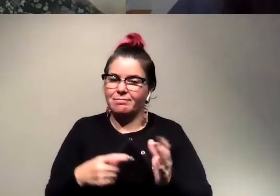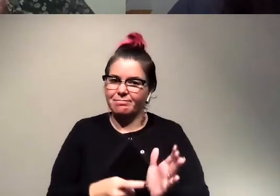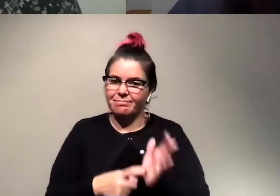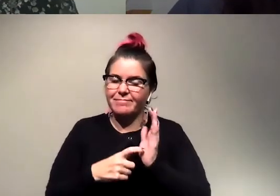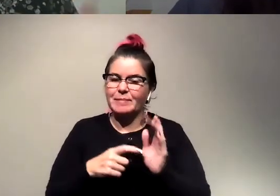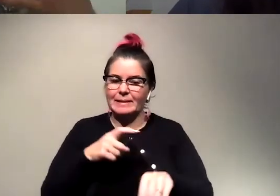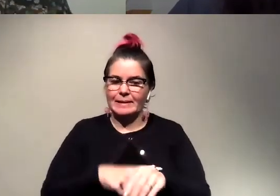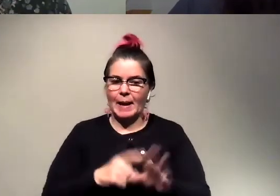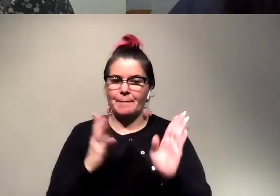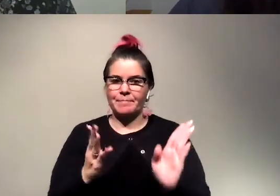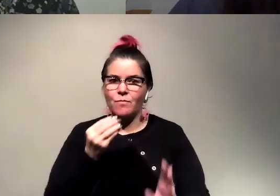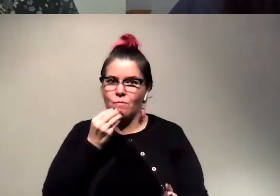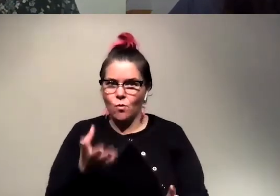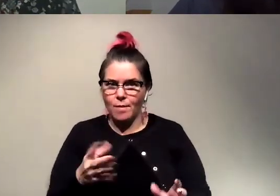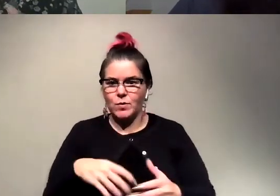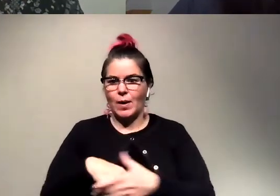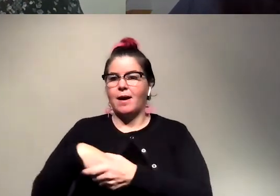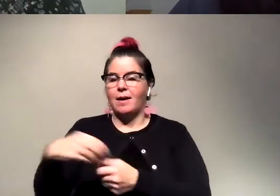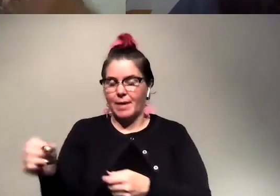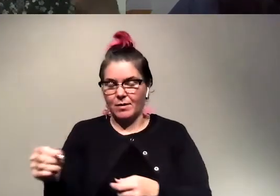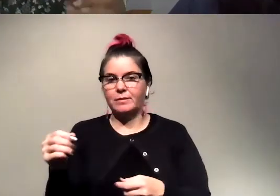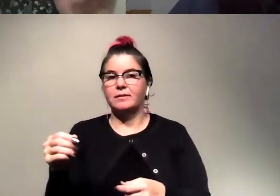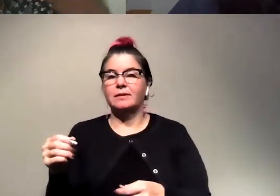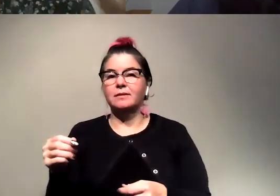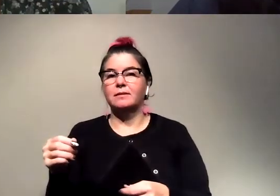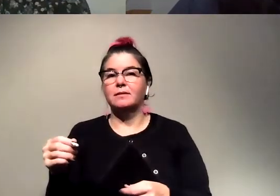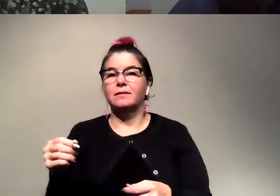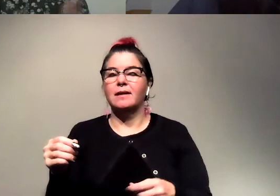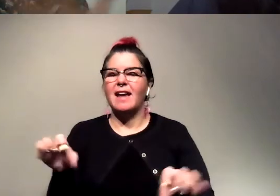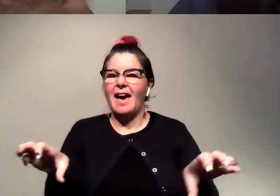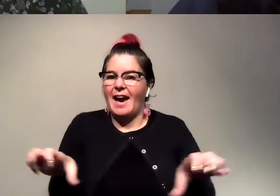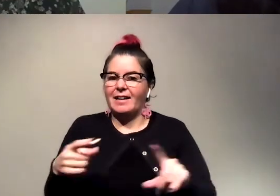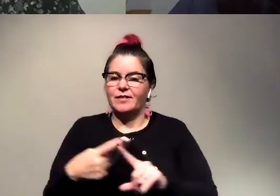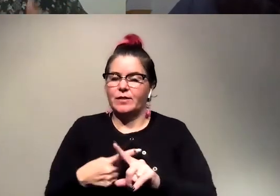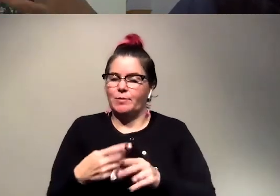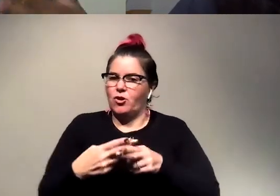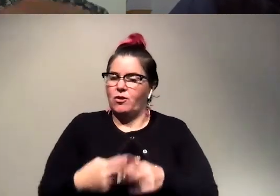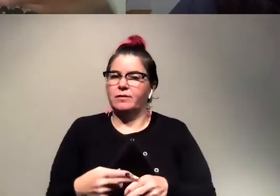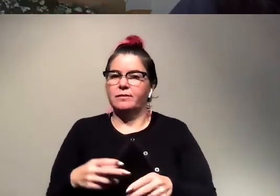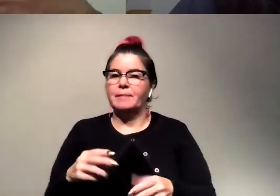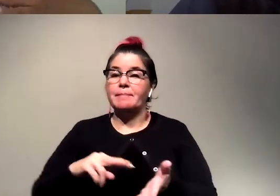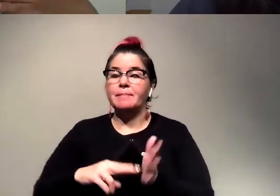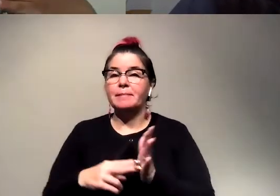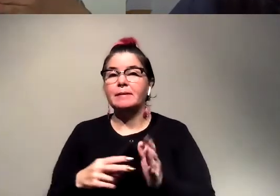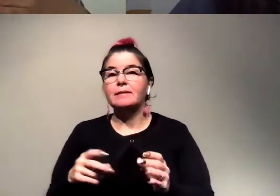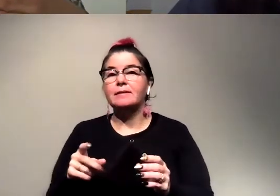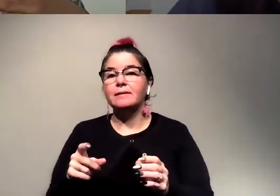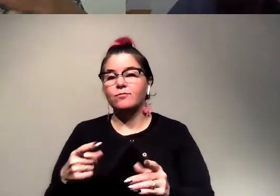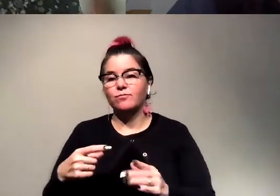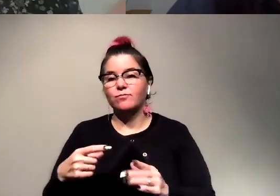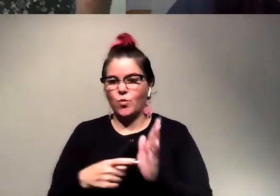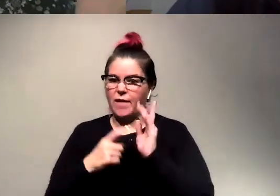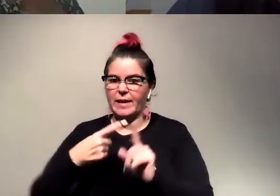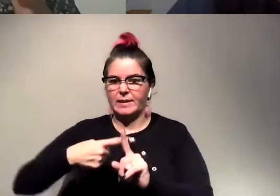of warmth to come out and be at an active temperature, as we call it. That's temperature that they need to be at, where they